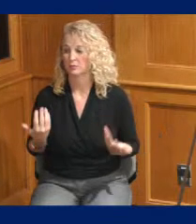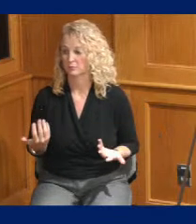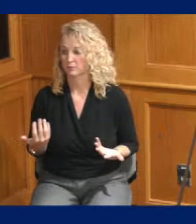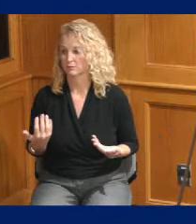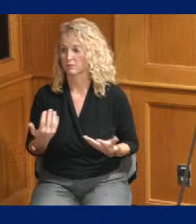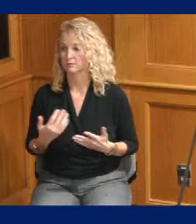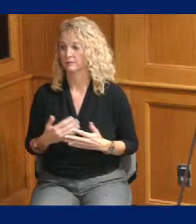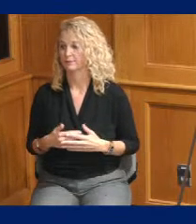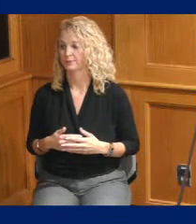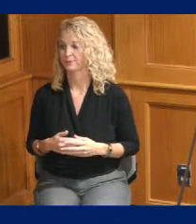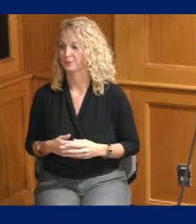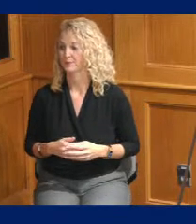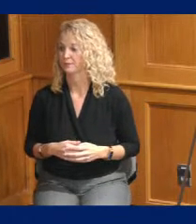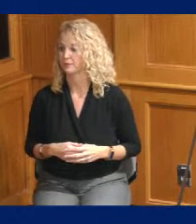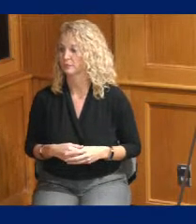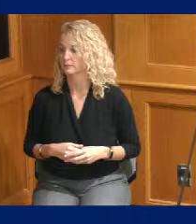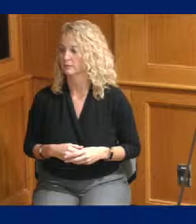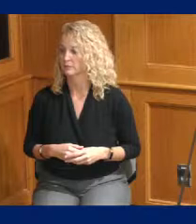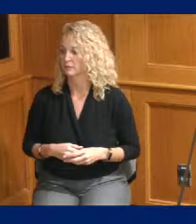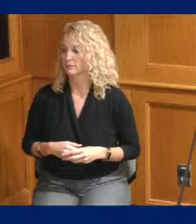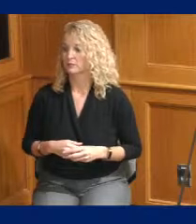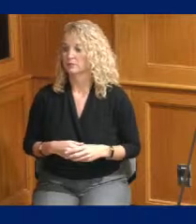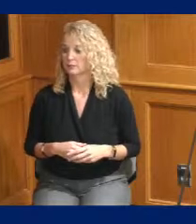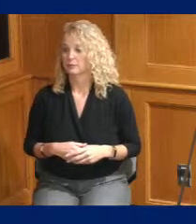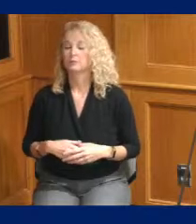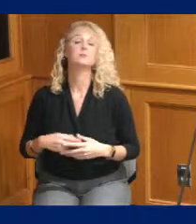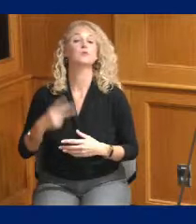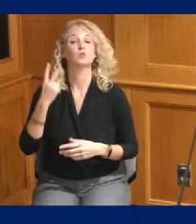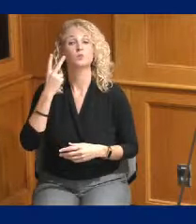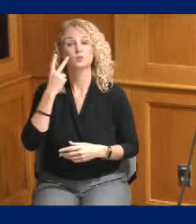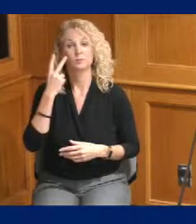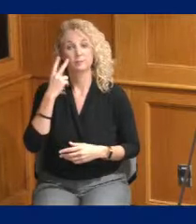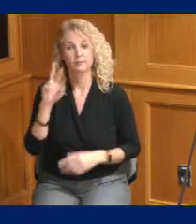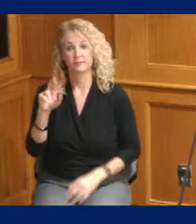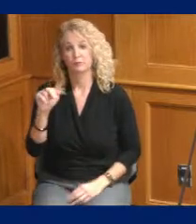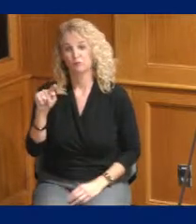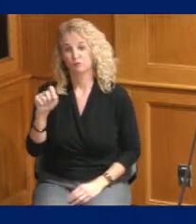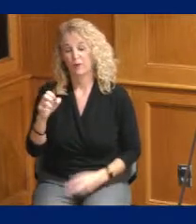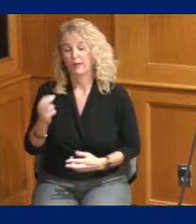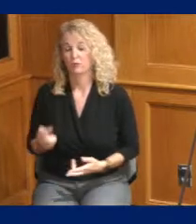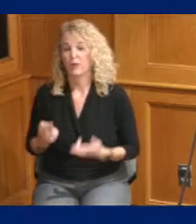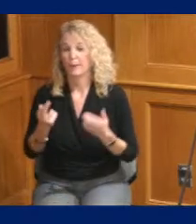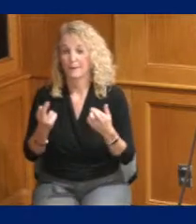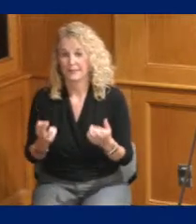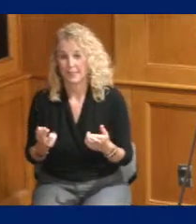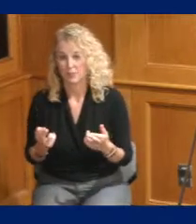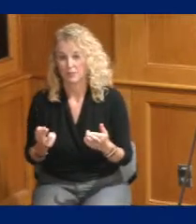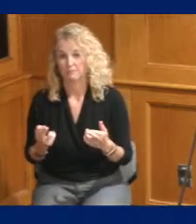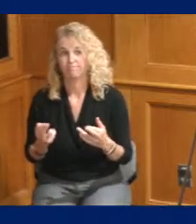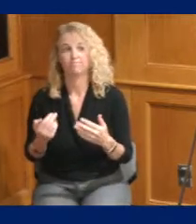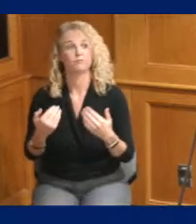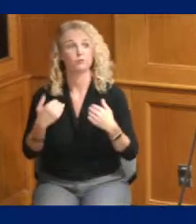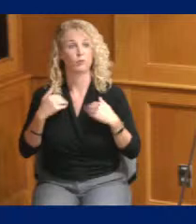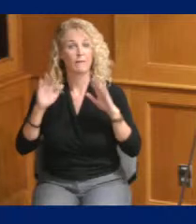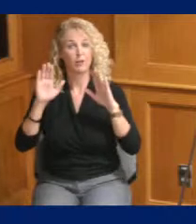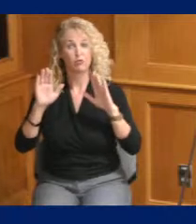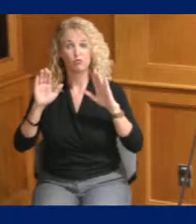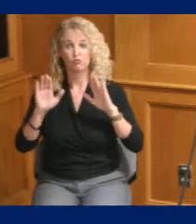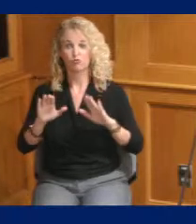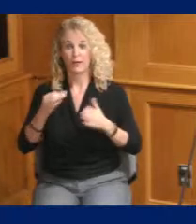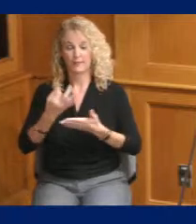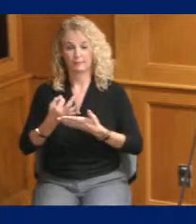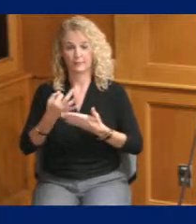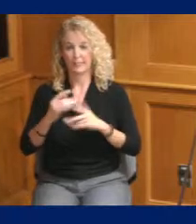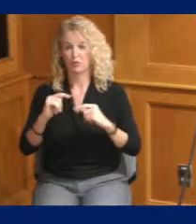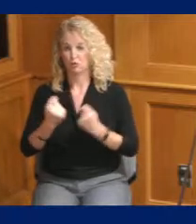we are looking at the need for rate increases or for rate recommendations, we have a great county financial team. They work